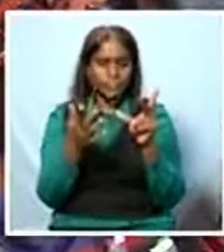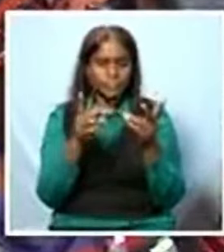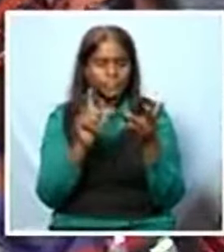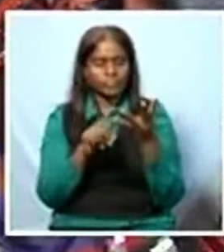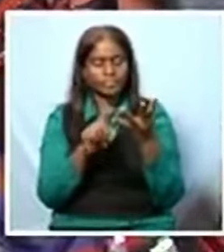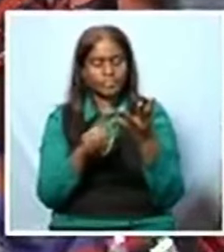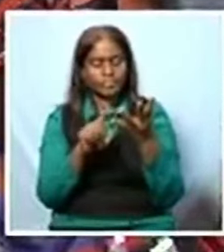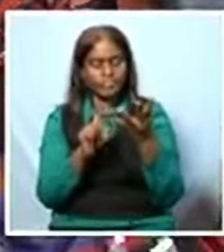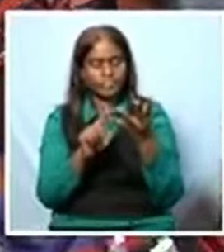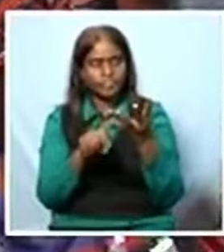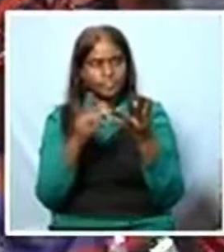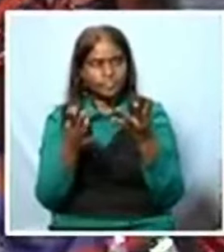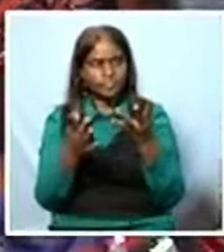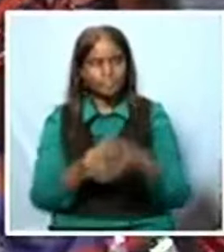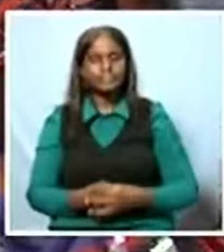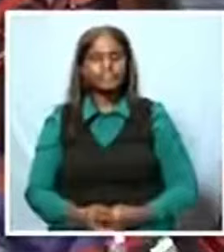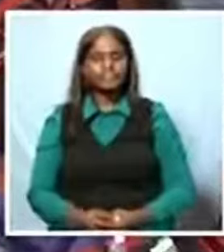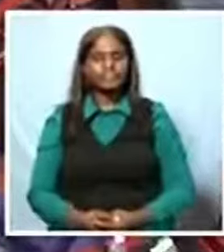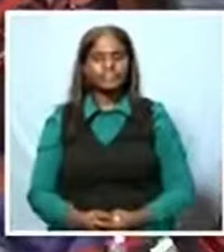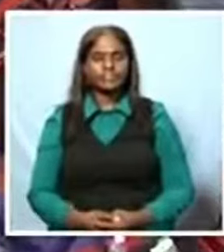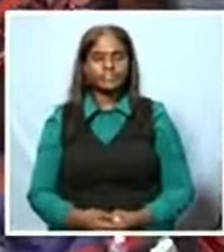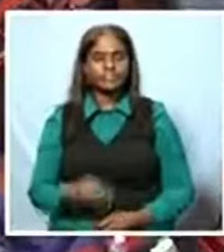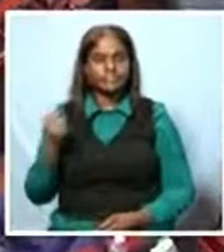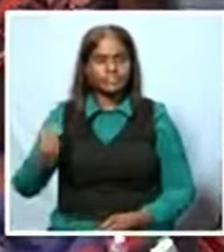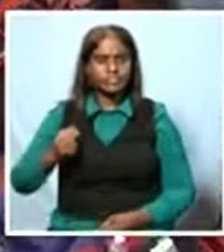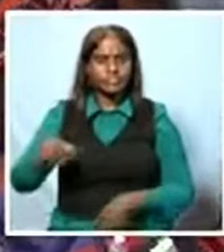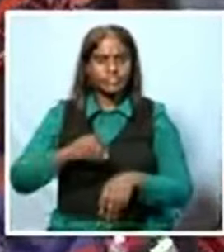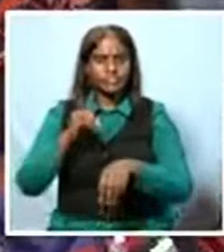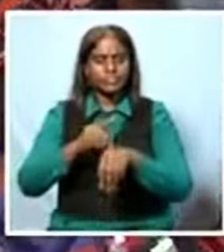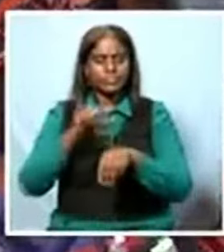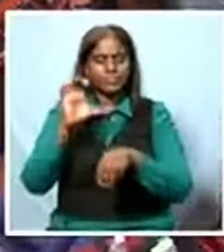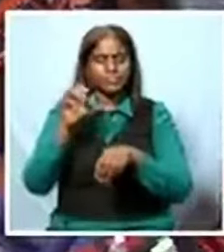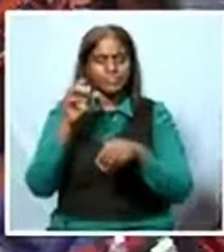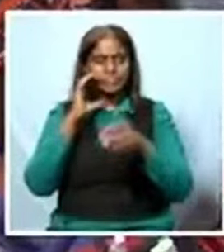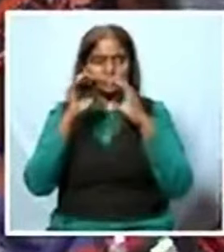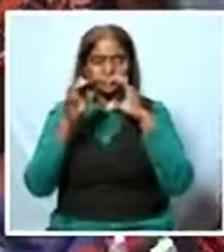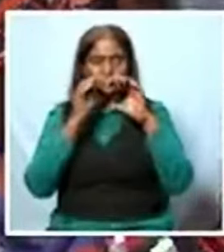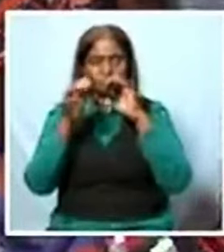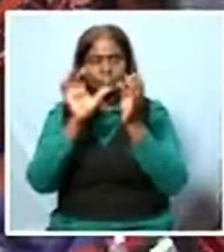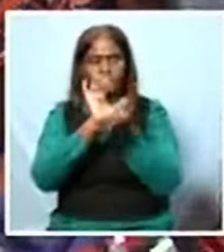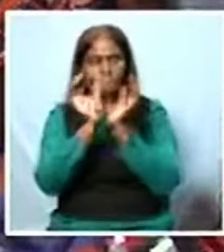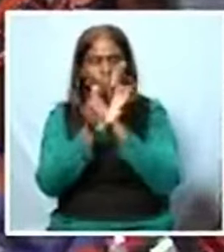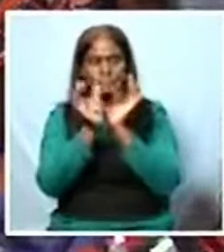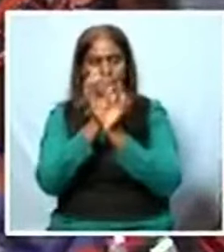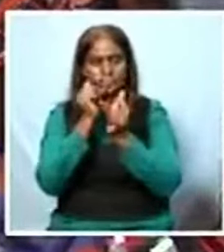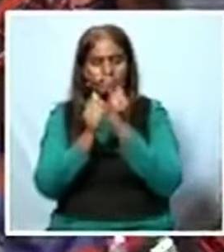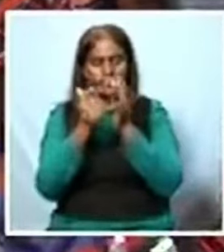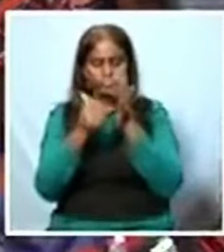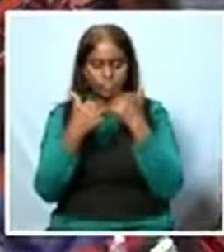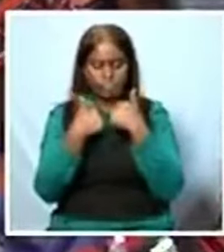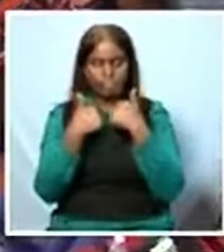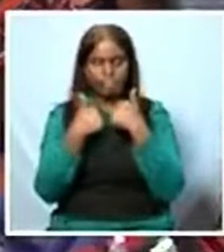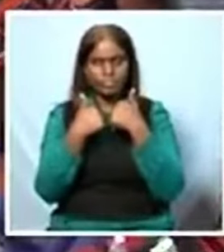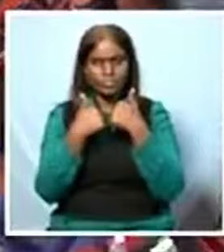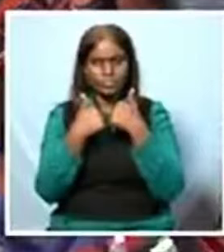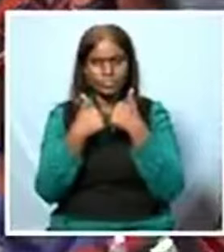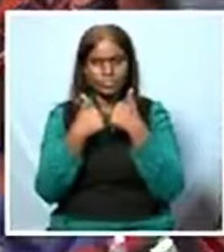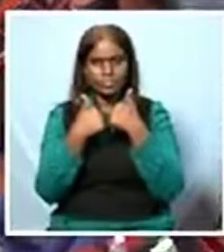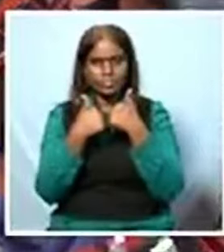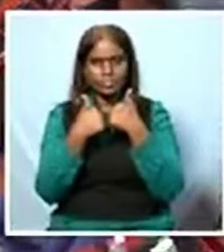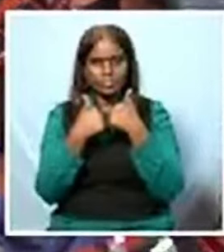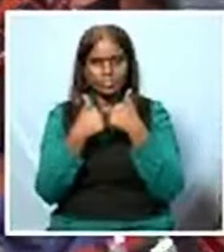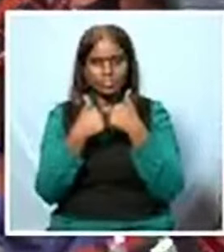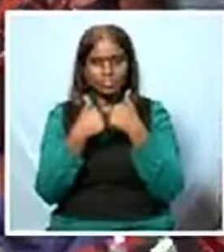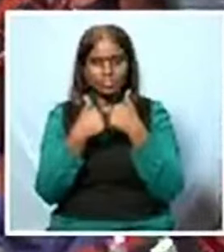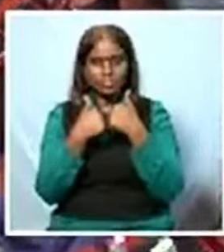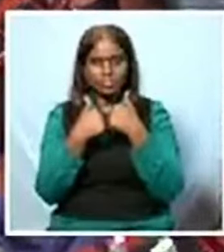and Kachete Chiefdom. See, when the communication towers at the following location I beg